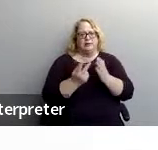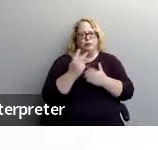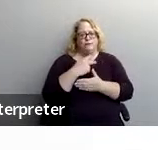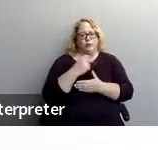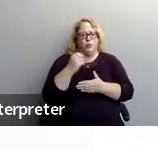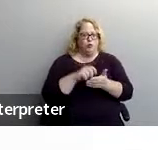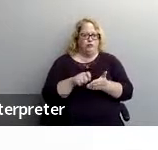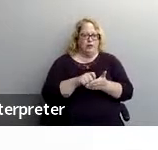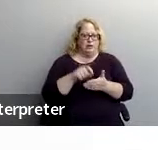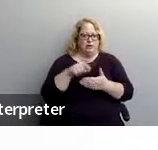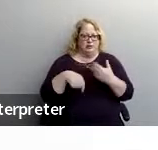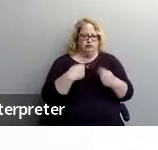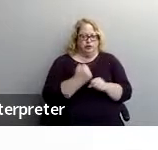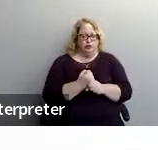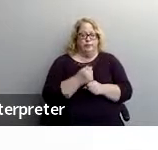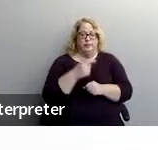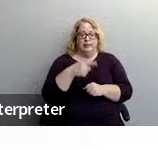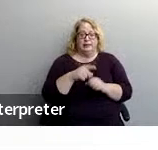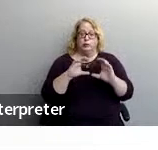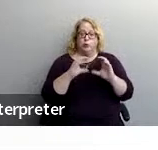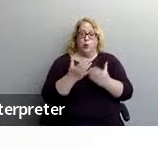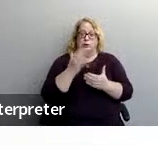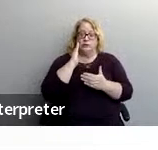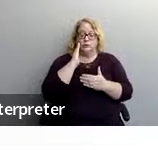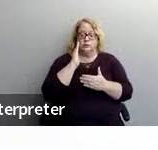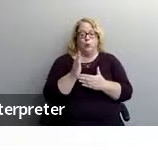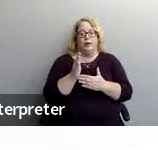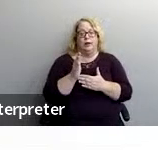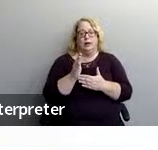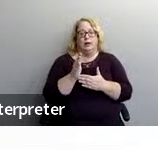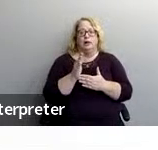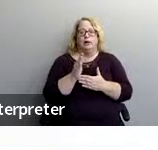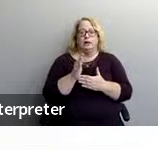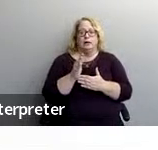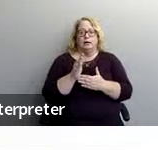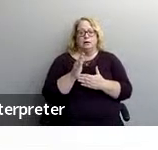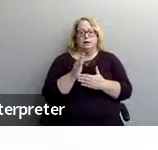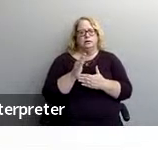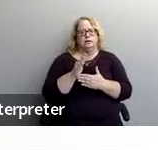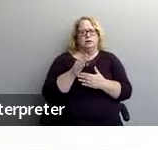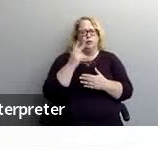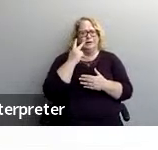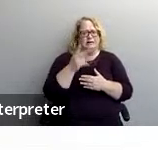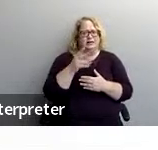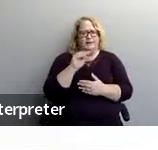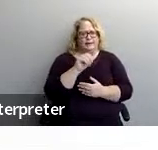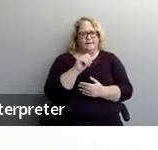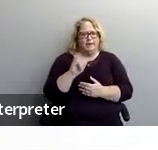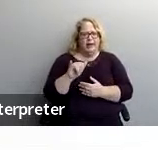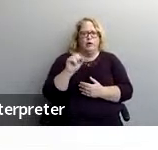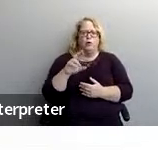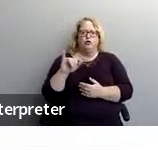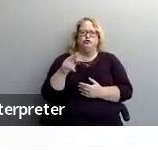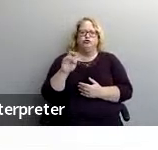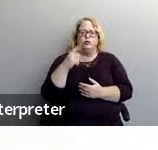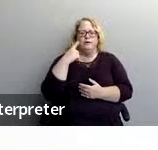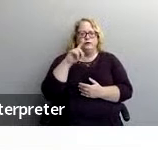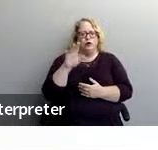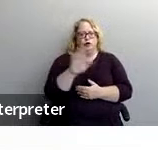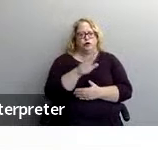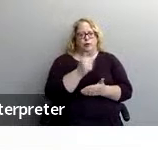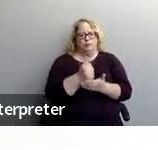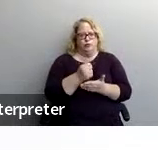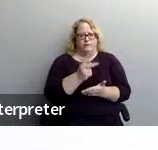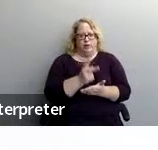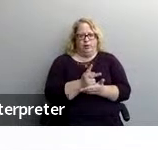reviewed or written this year. These courses will come to you in June, or maybe May or June, for your